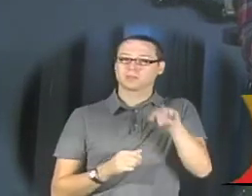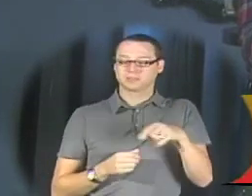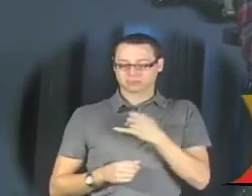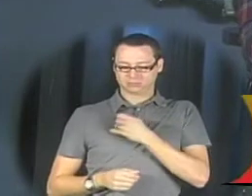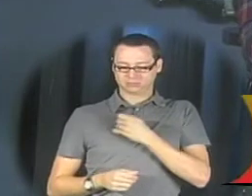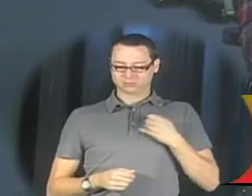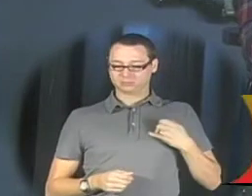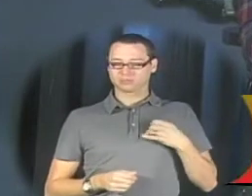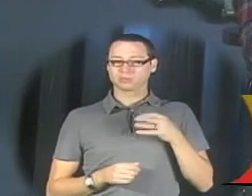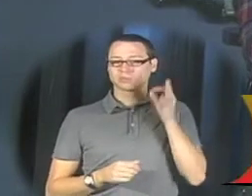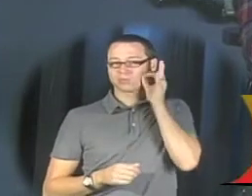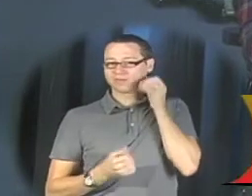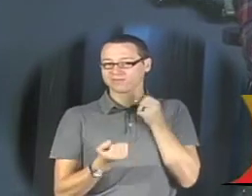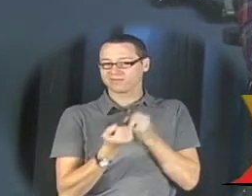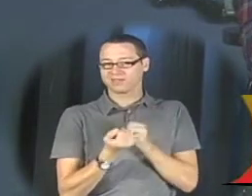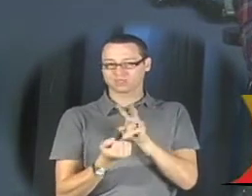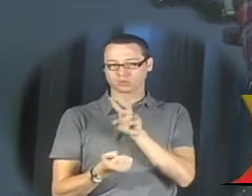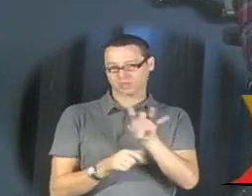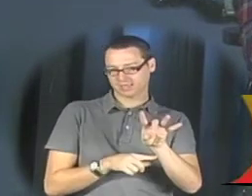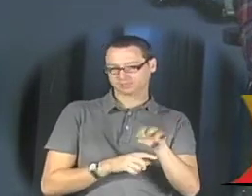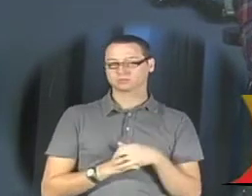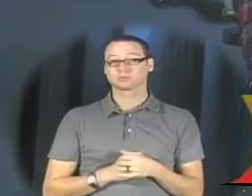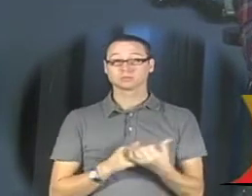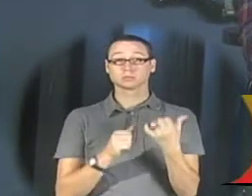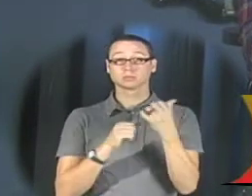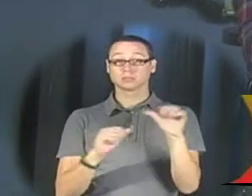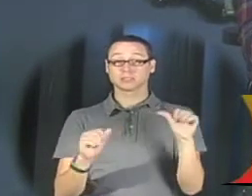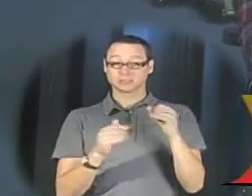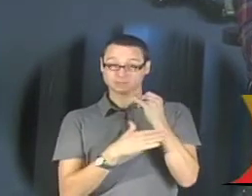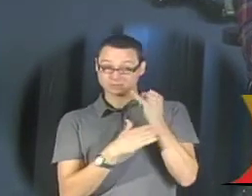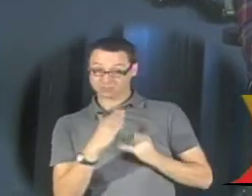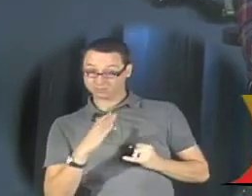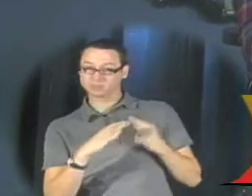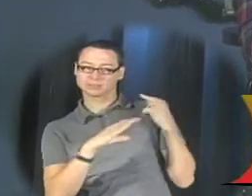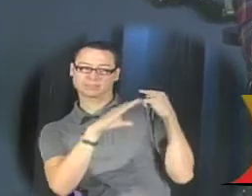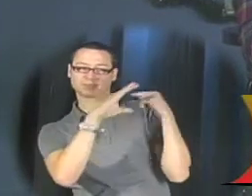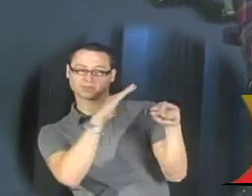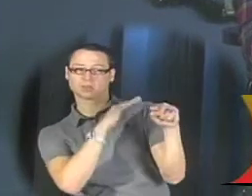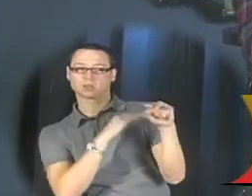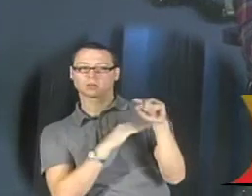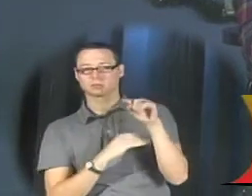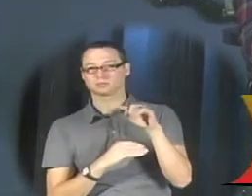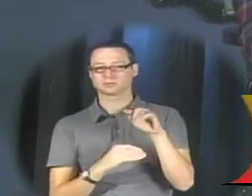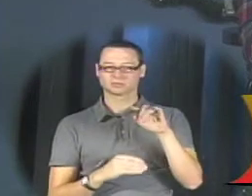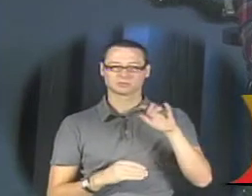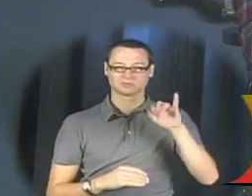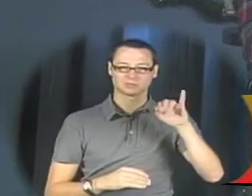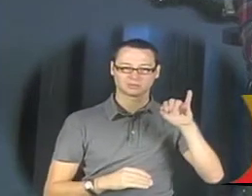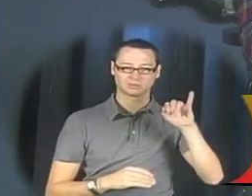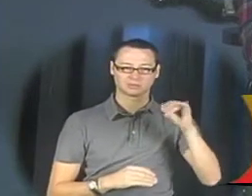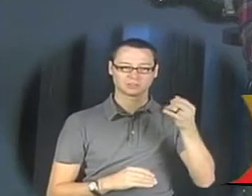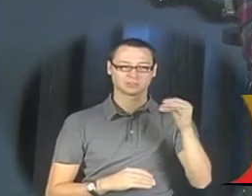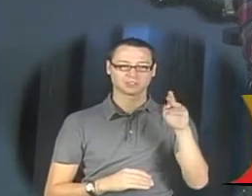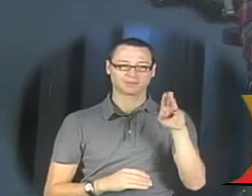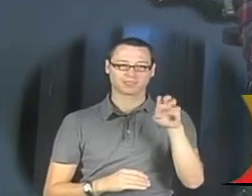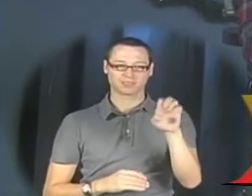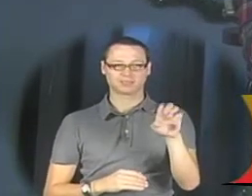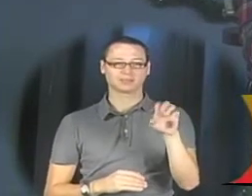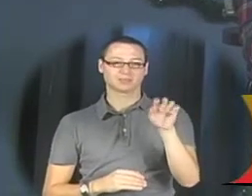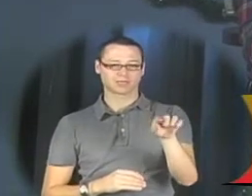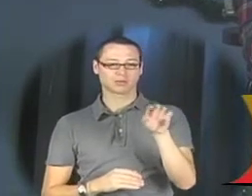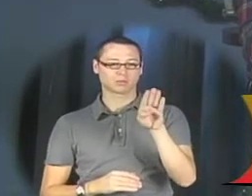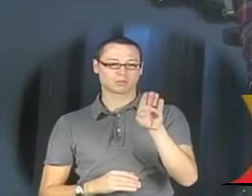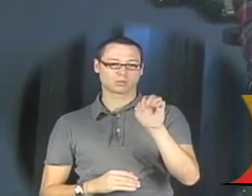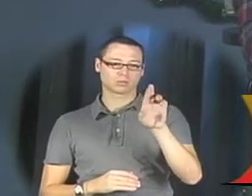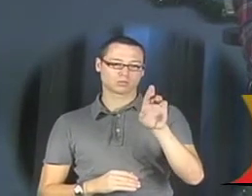All students submitting the design must email an electronic design to Mrs. Bortner at jamie.bortner at ocps.net